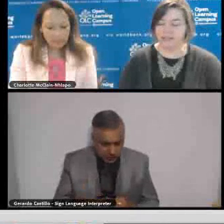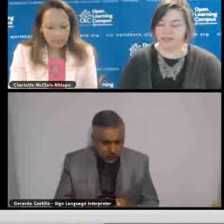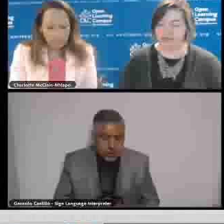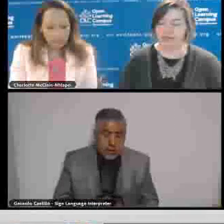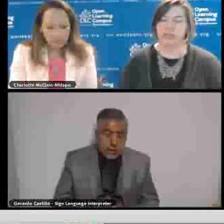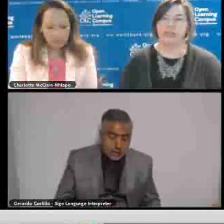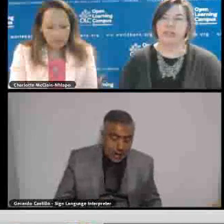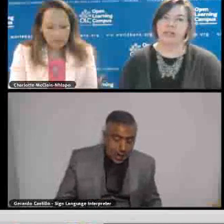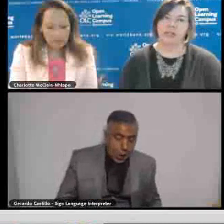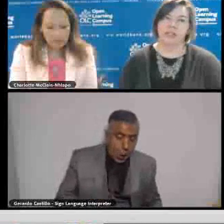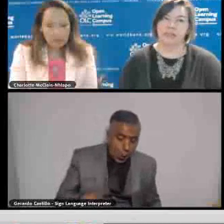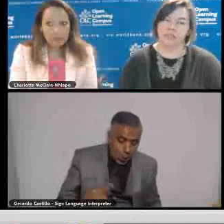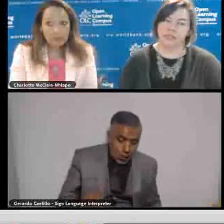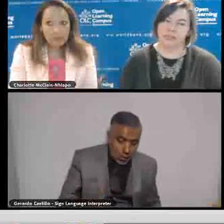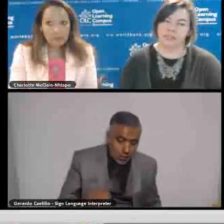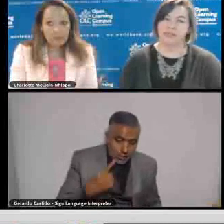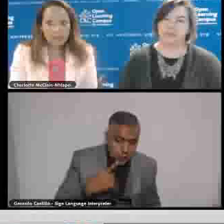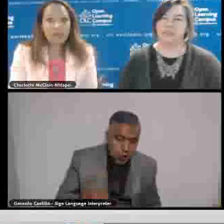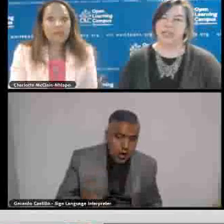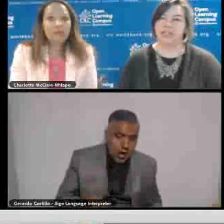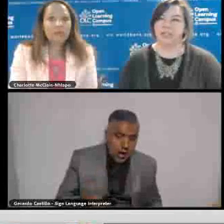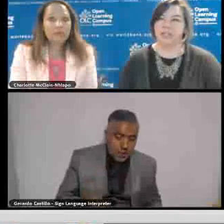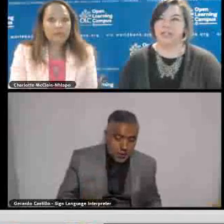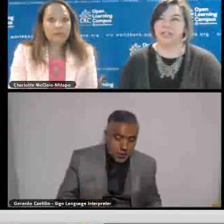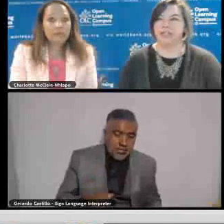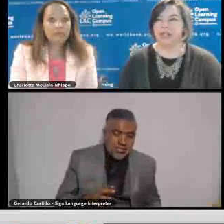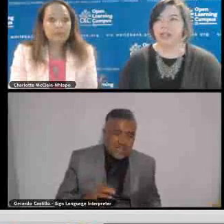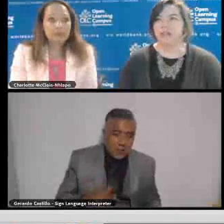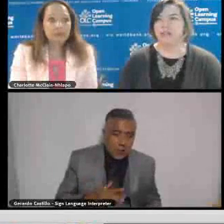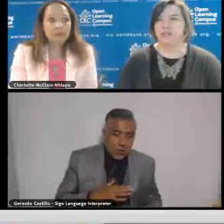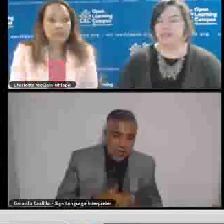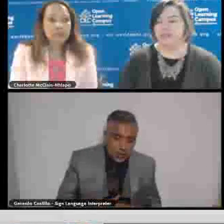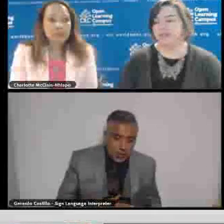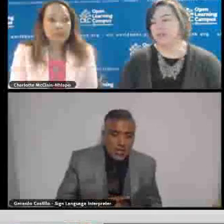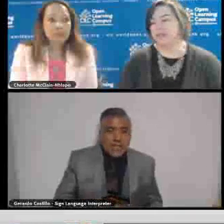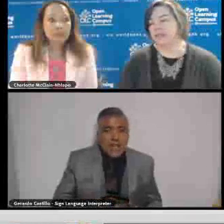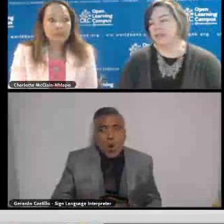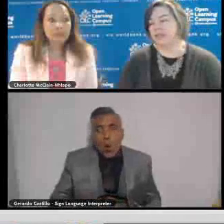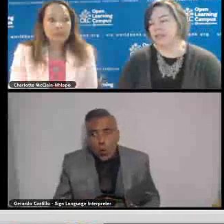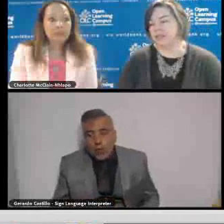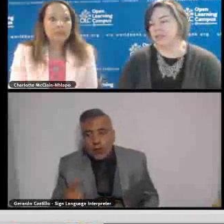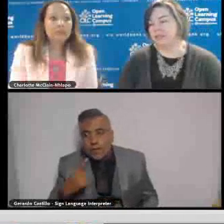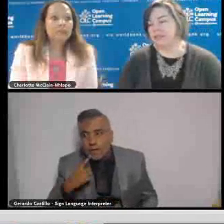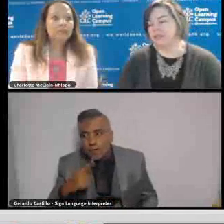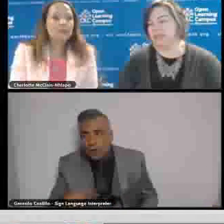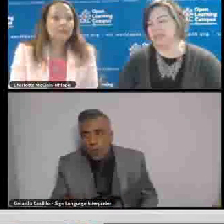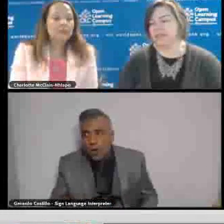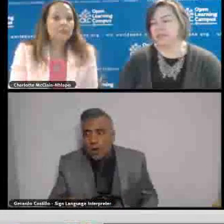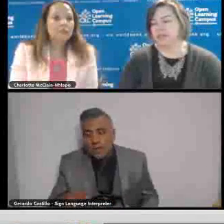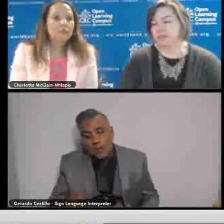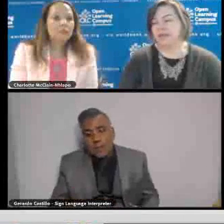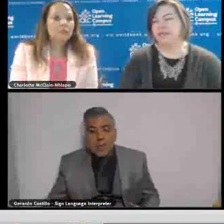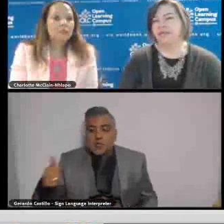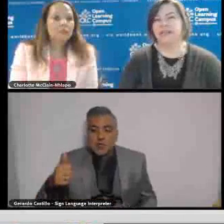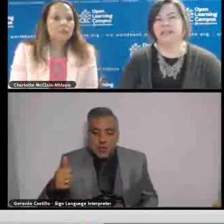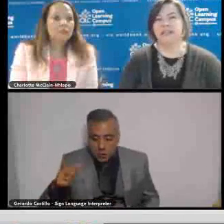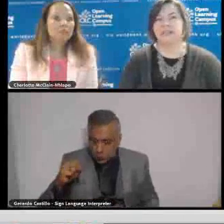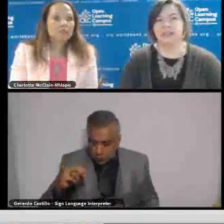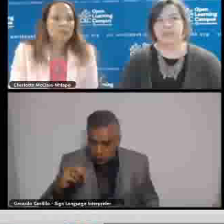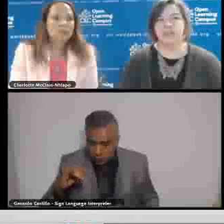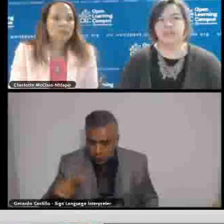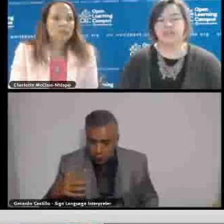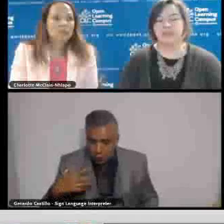for Ministry of Civil Protection. It's not an issue just for the Ministry of Social Welfare. It's an